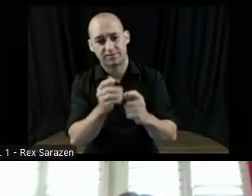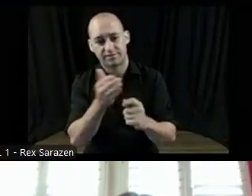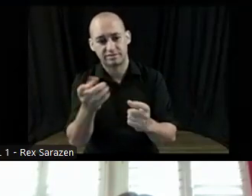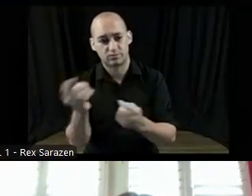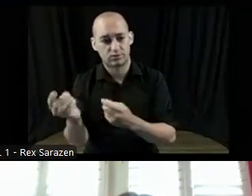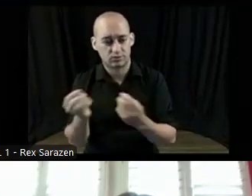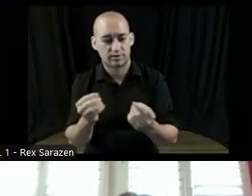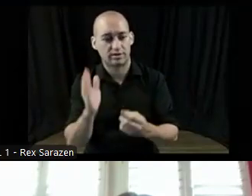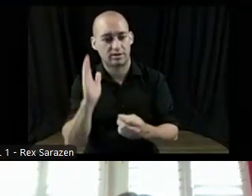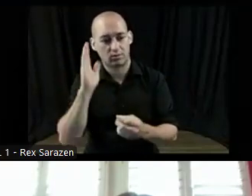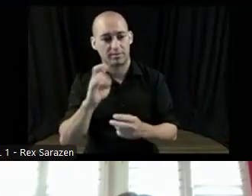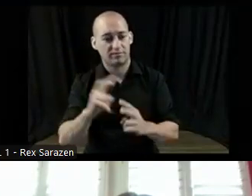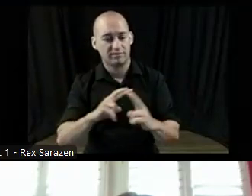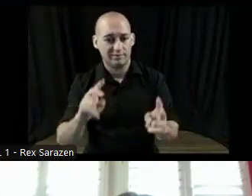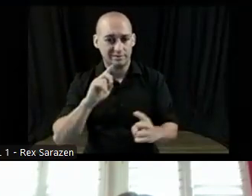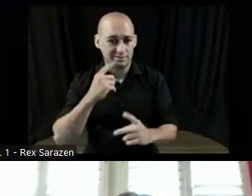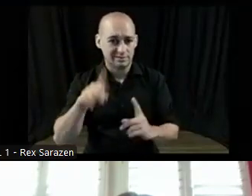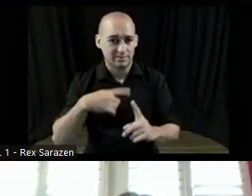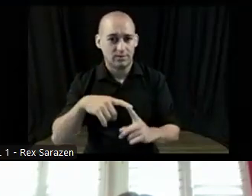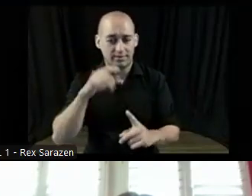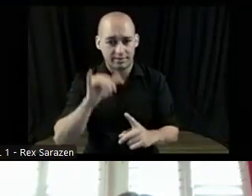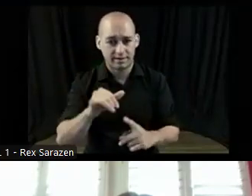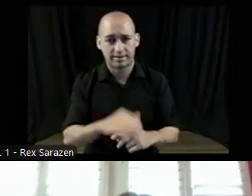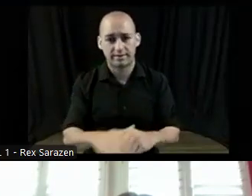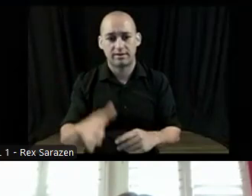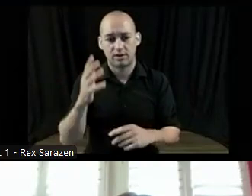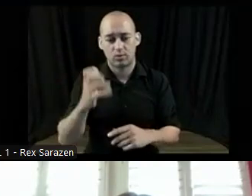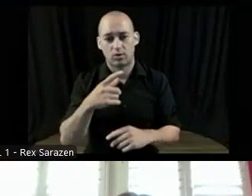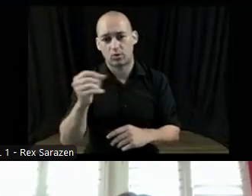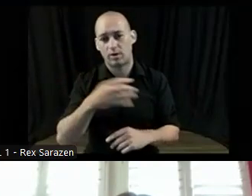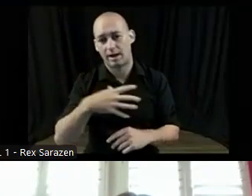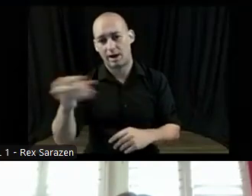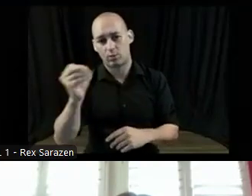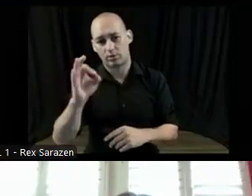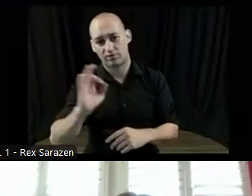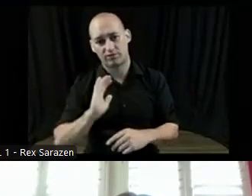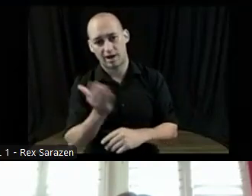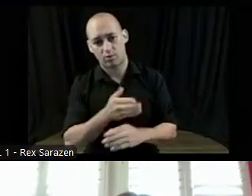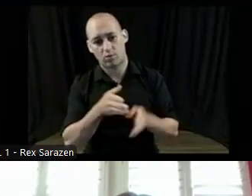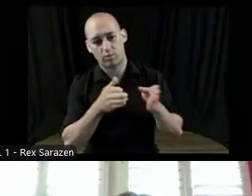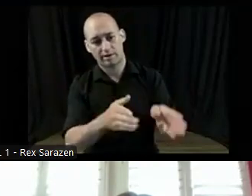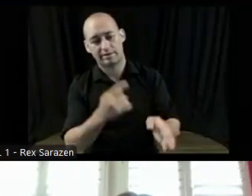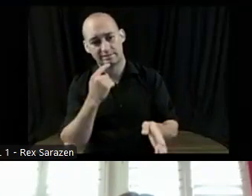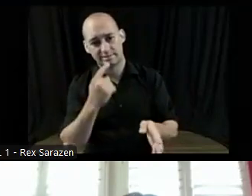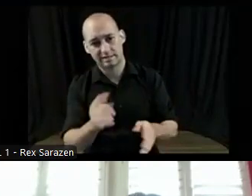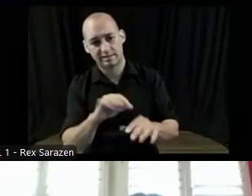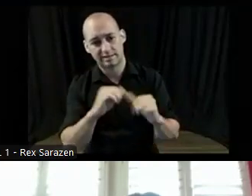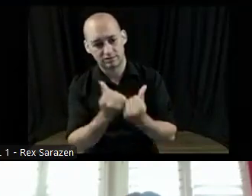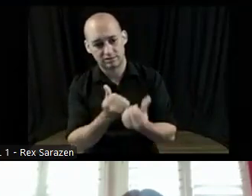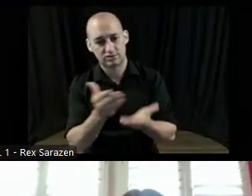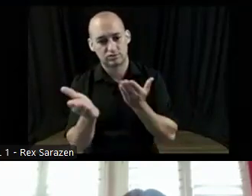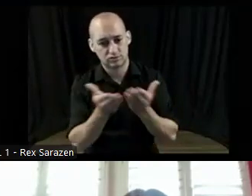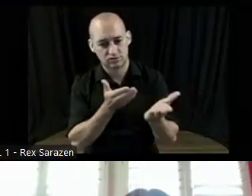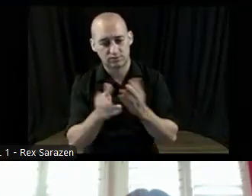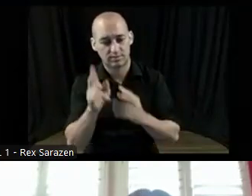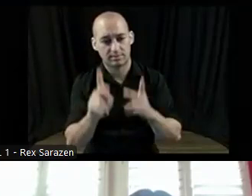to be very fierce about that. So I want us to go out of our way to mention all the agencies that serve people with developmental disabilities,